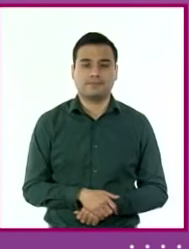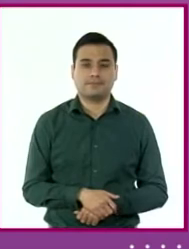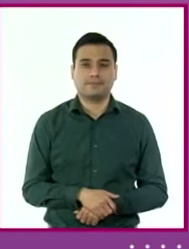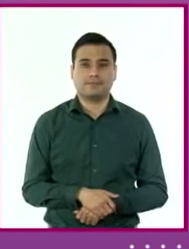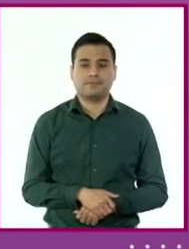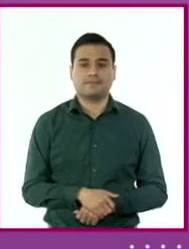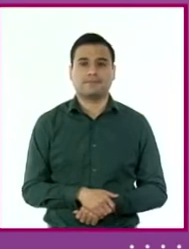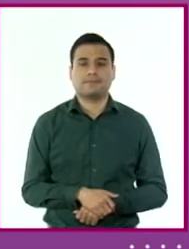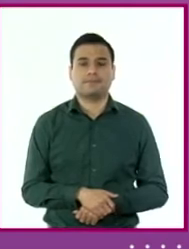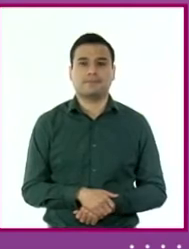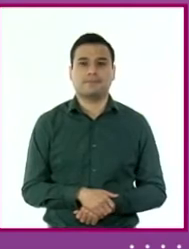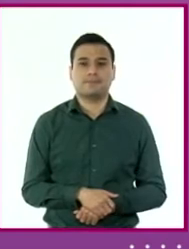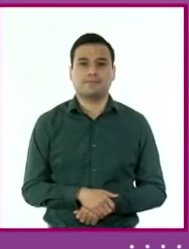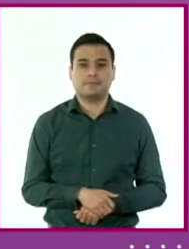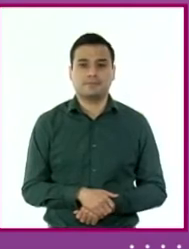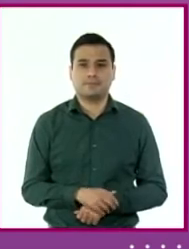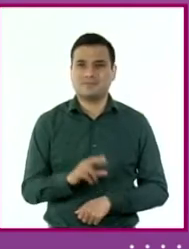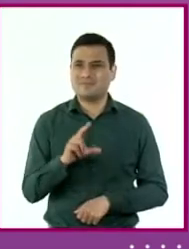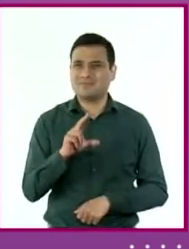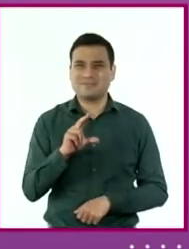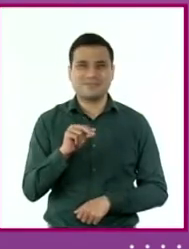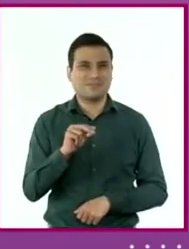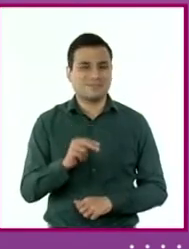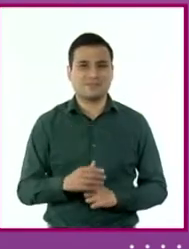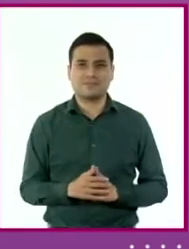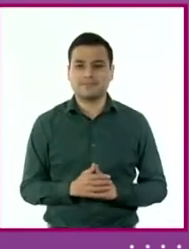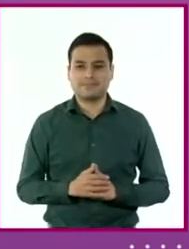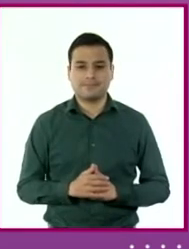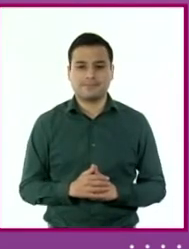No. No, no.